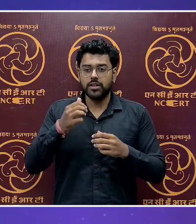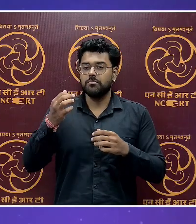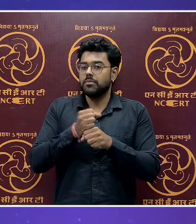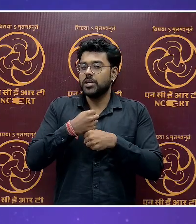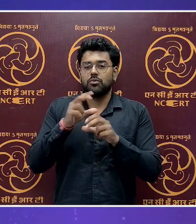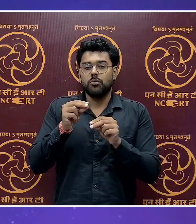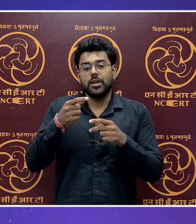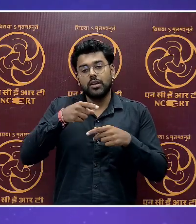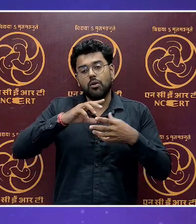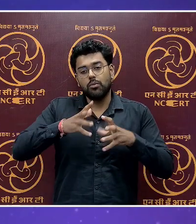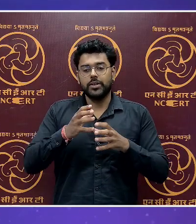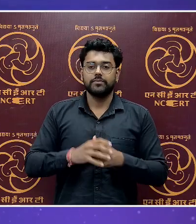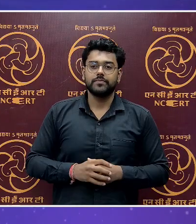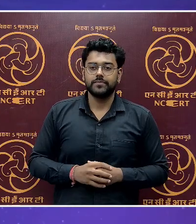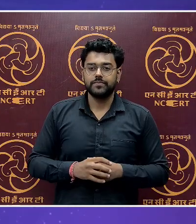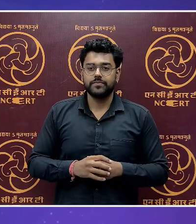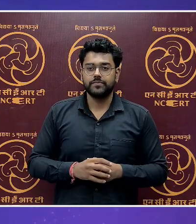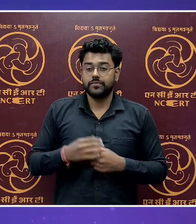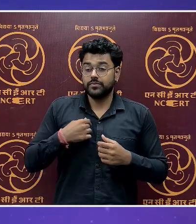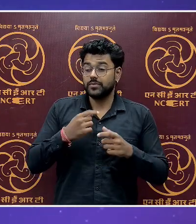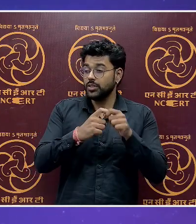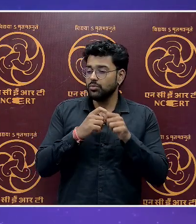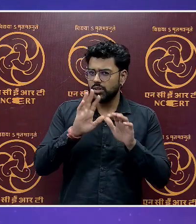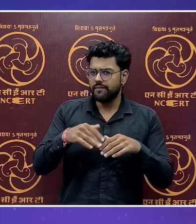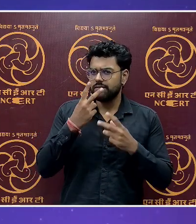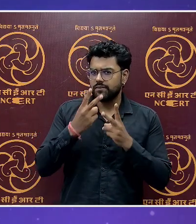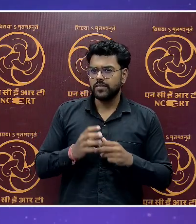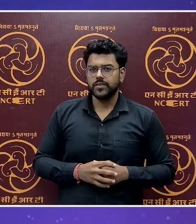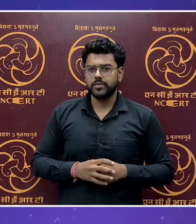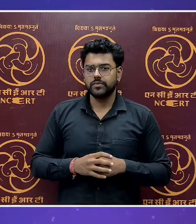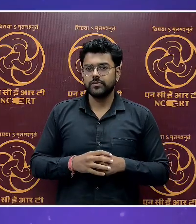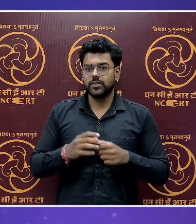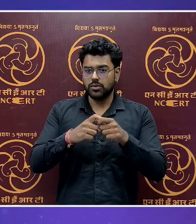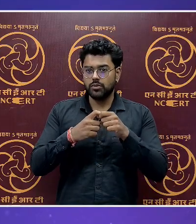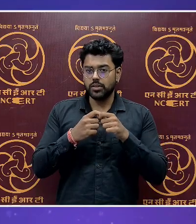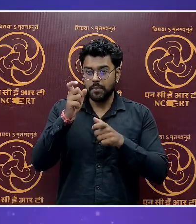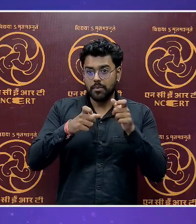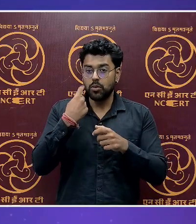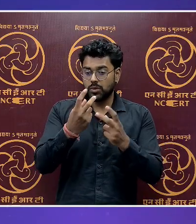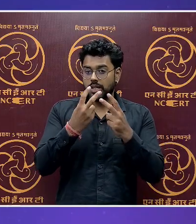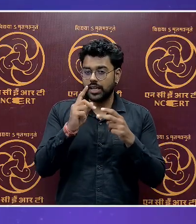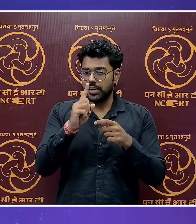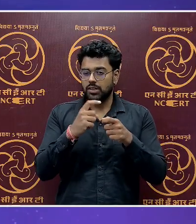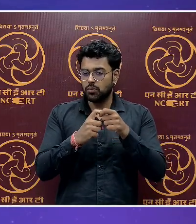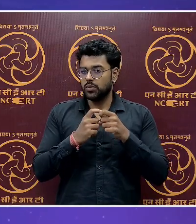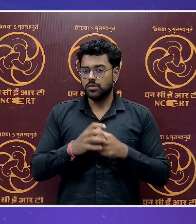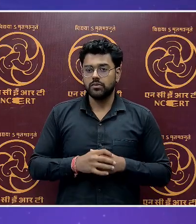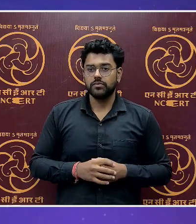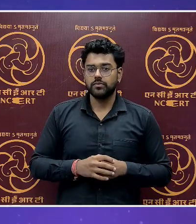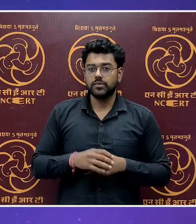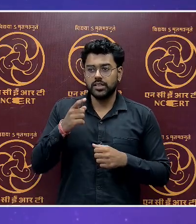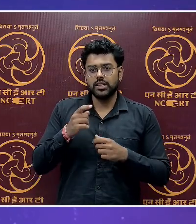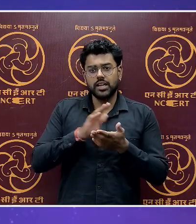Meri Pehchan. Right, and we have received one question also from one of our viewers, and he is asking, is it just